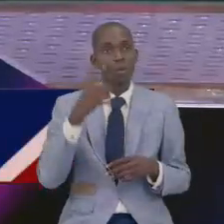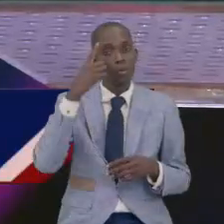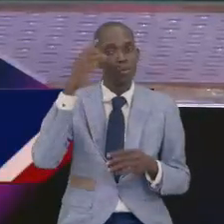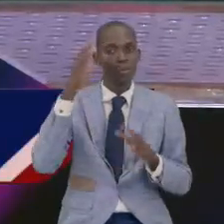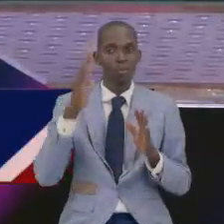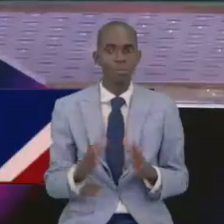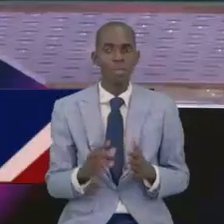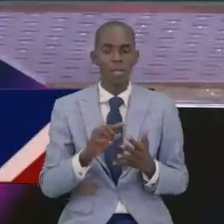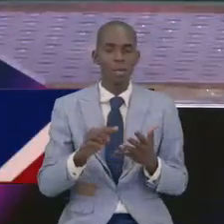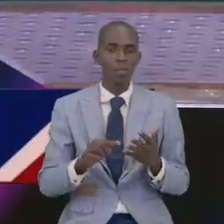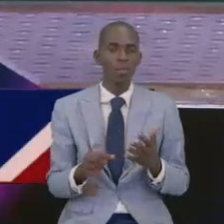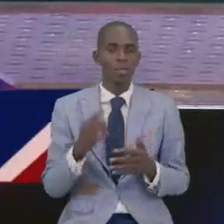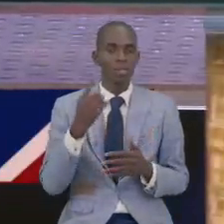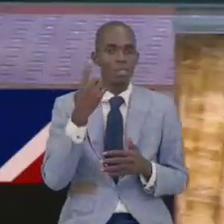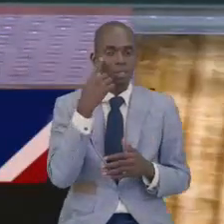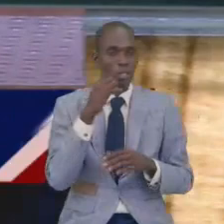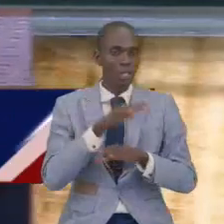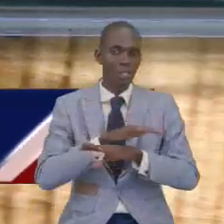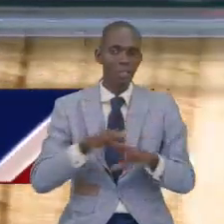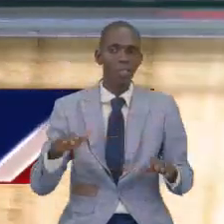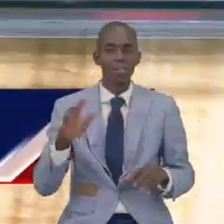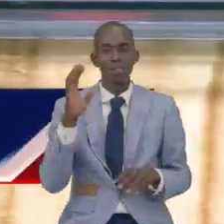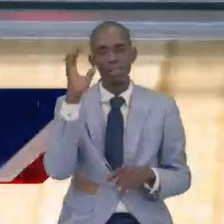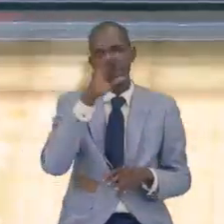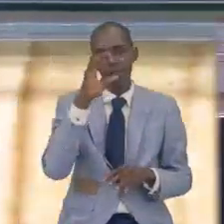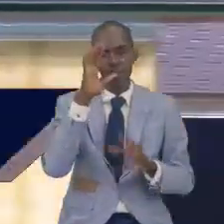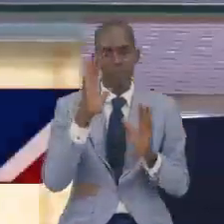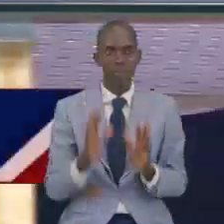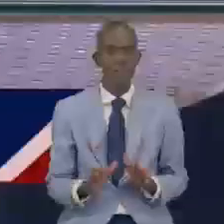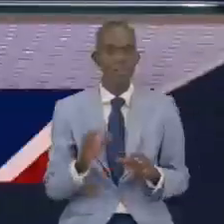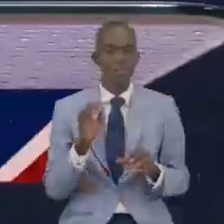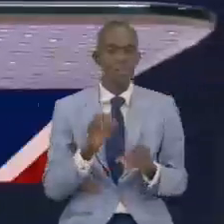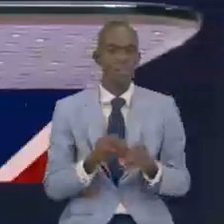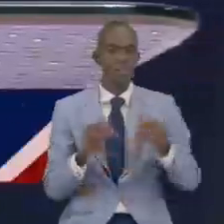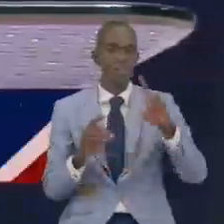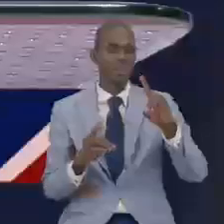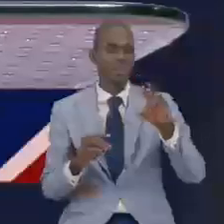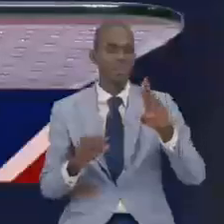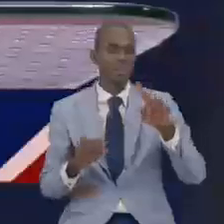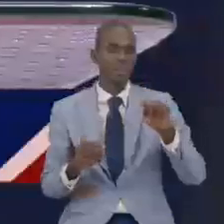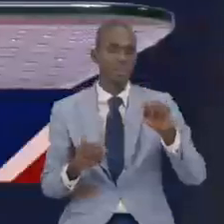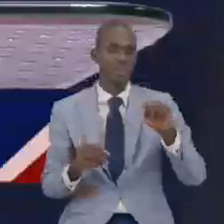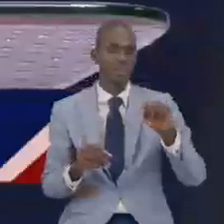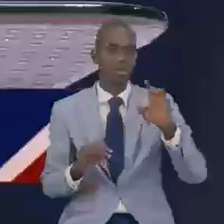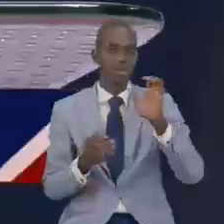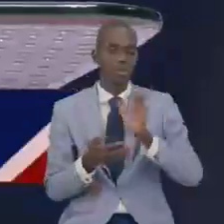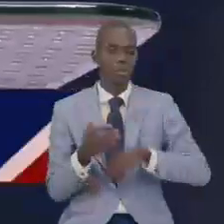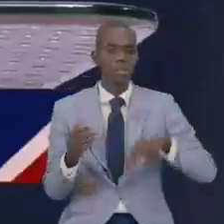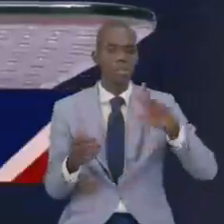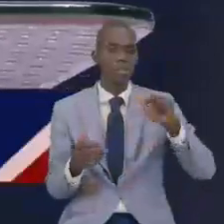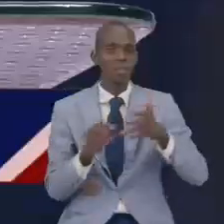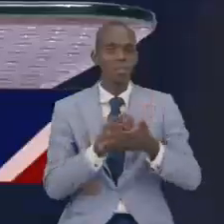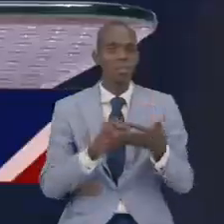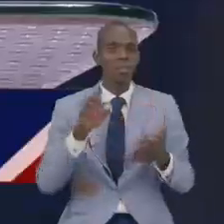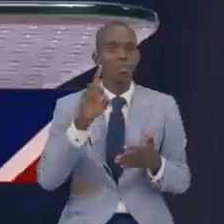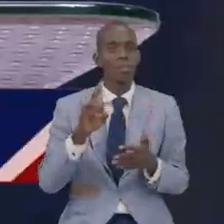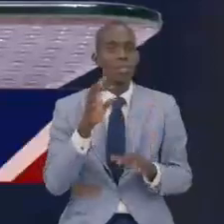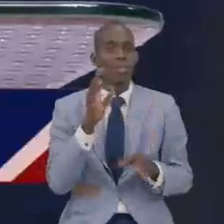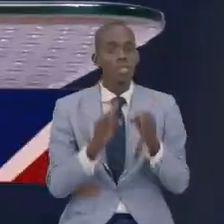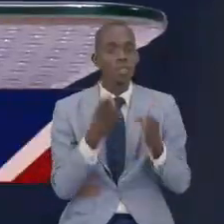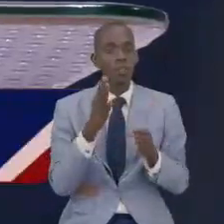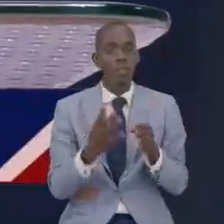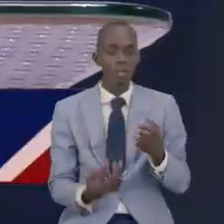sightless seekers. In Deuteronomy chapter 13, I'm reading from verse 1. It says, if there arise among you